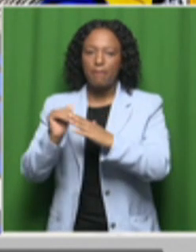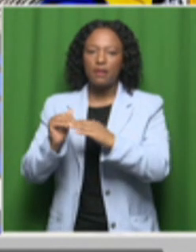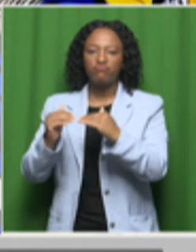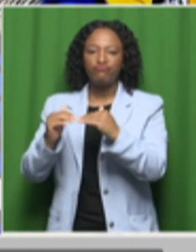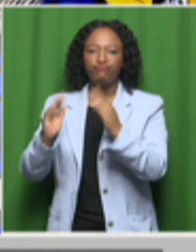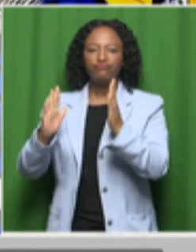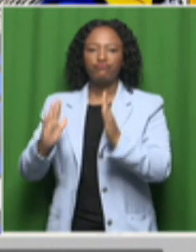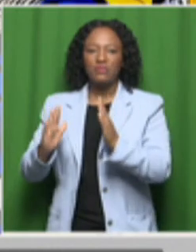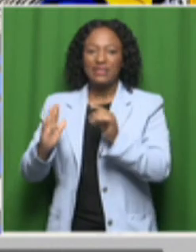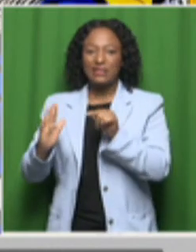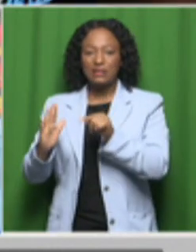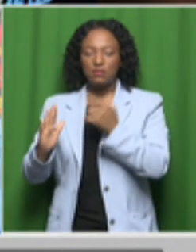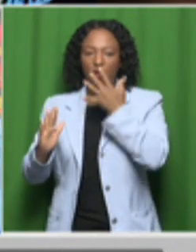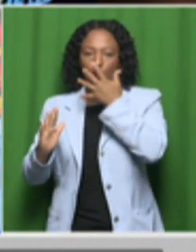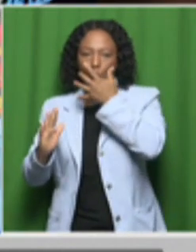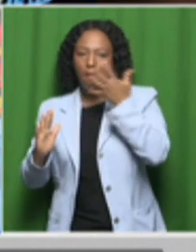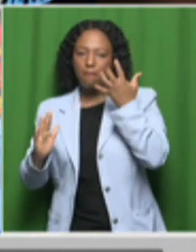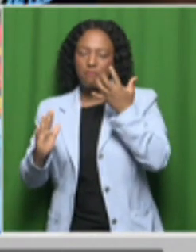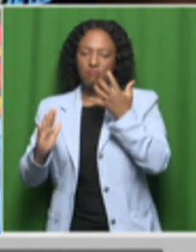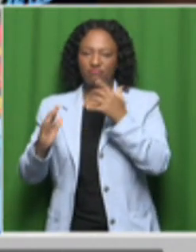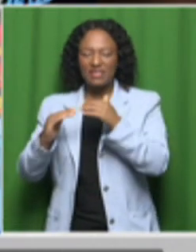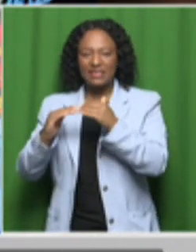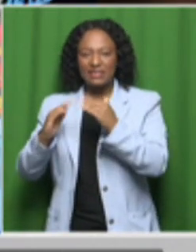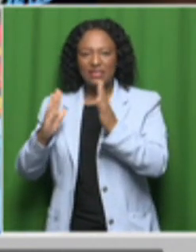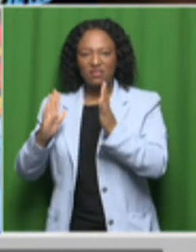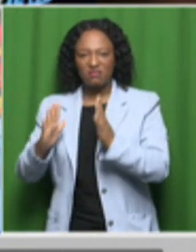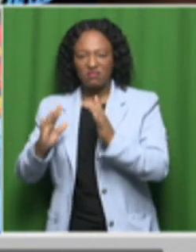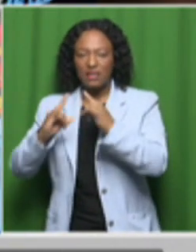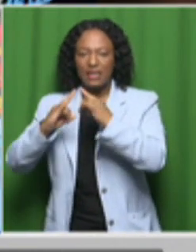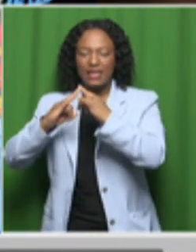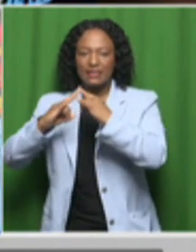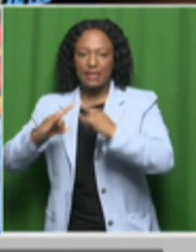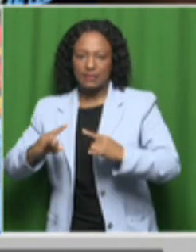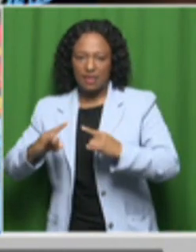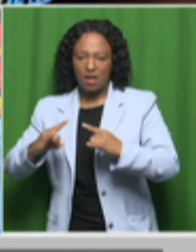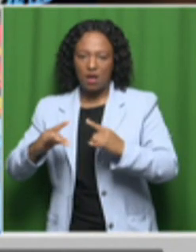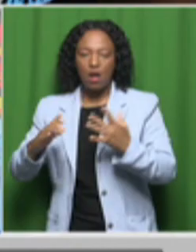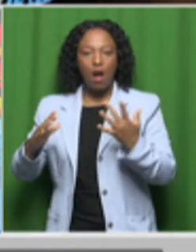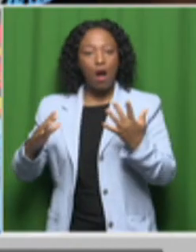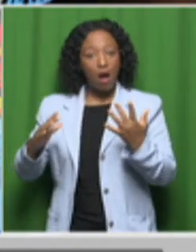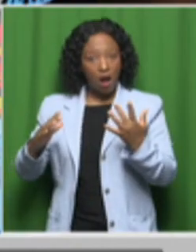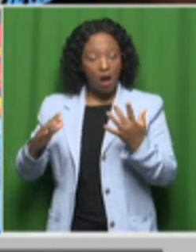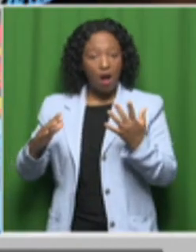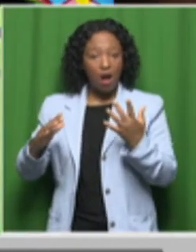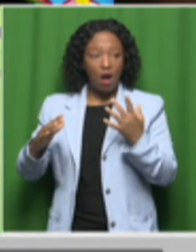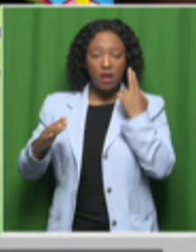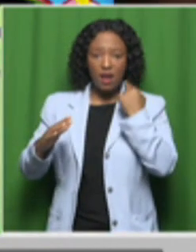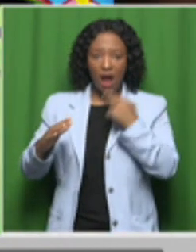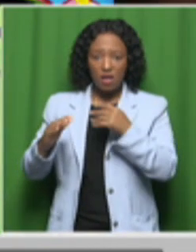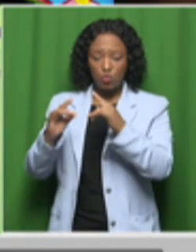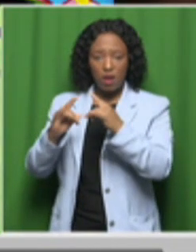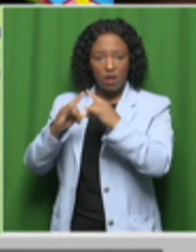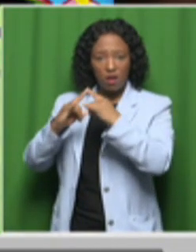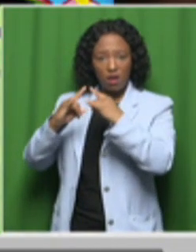it is very nice how when you enter into some of these shacks, they are well decorated inside that you